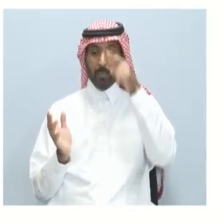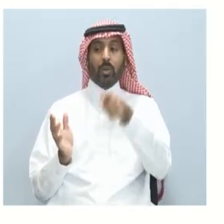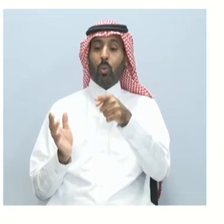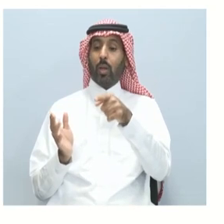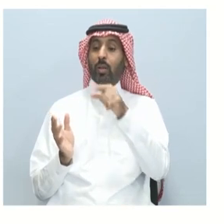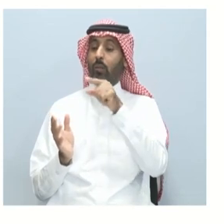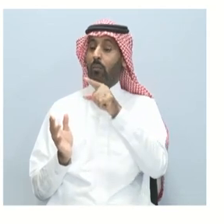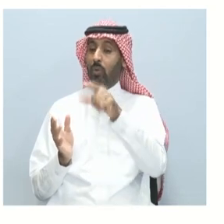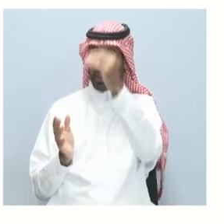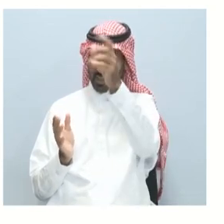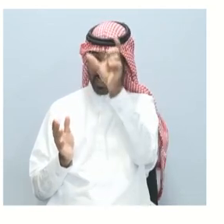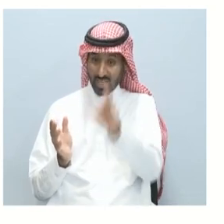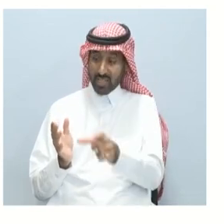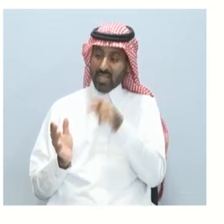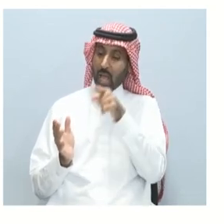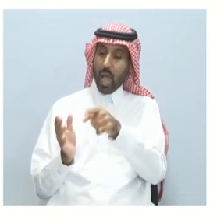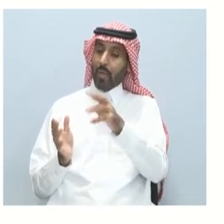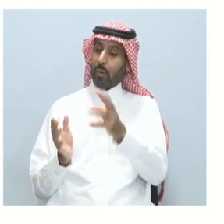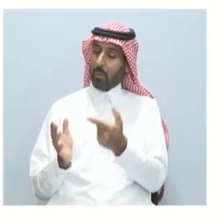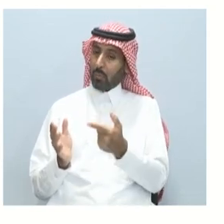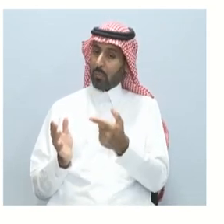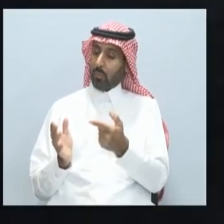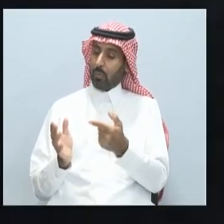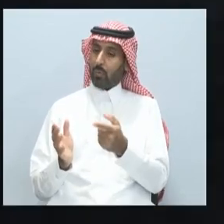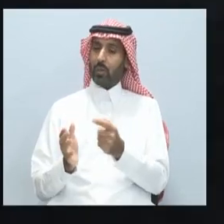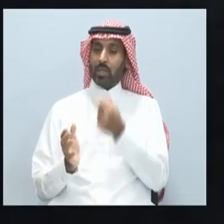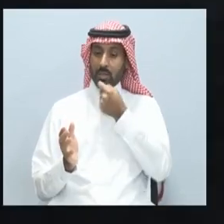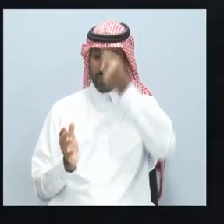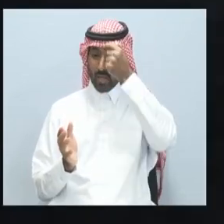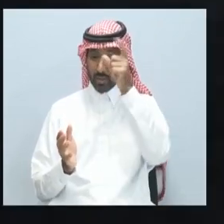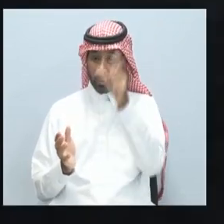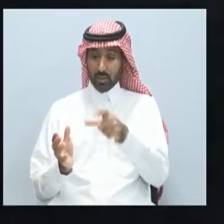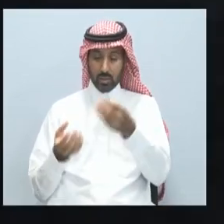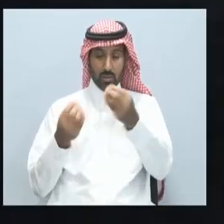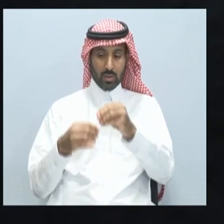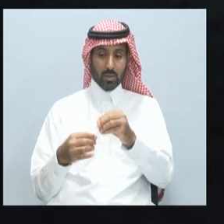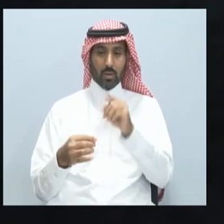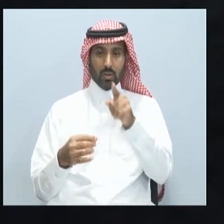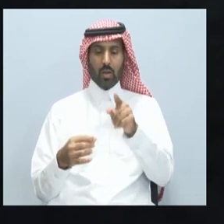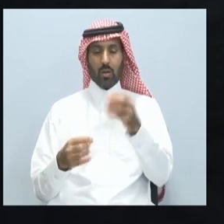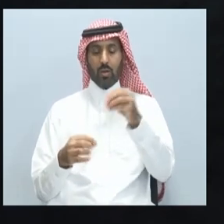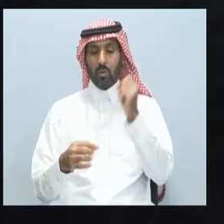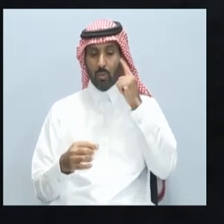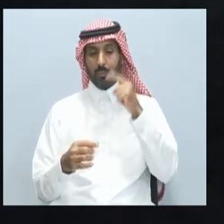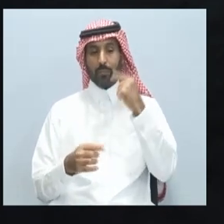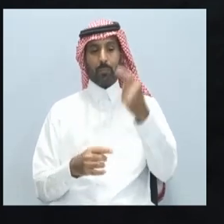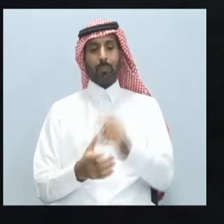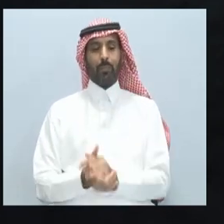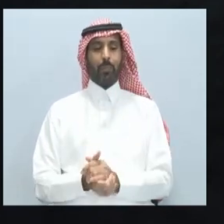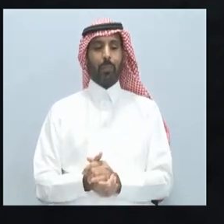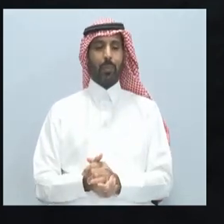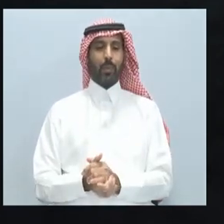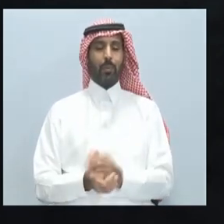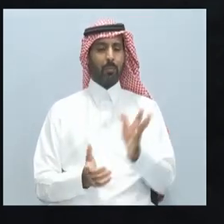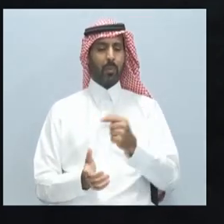you think of more? So I just recalled that you can add more characteristics or something that you understood which may